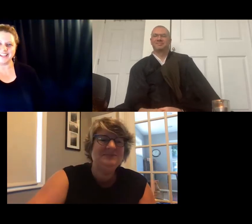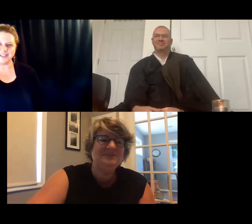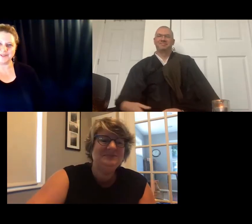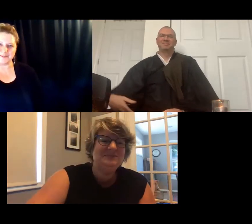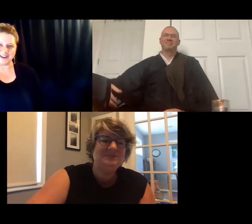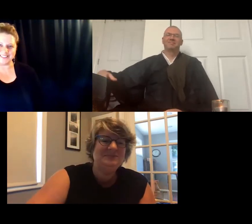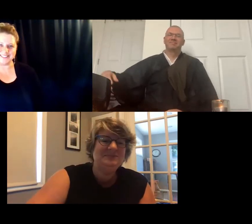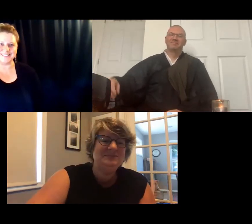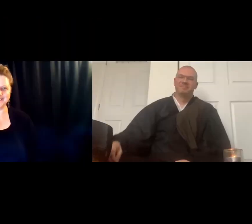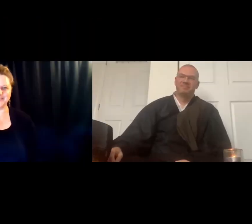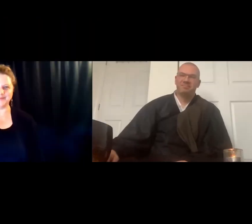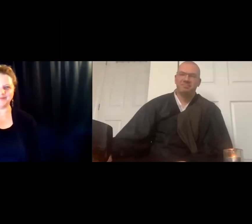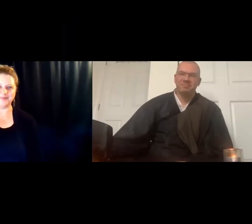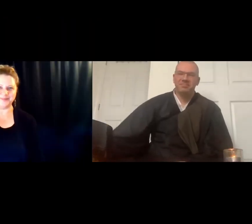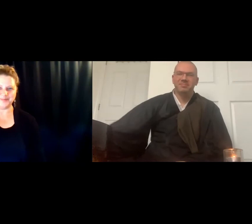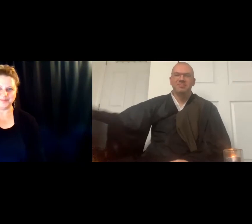Thank you so much.